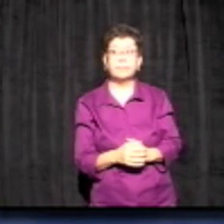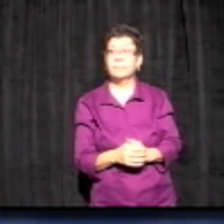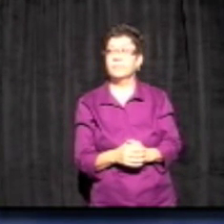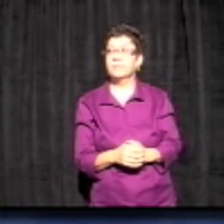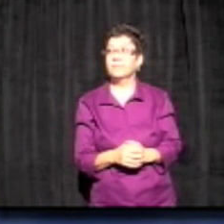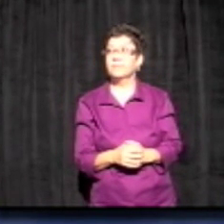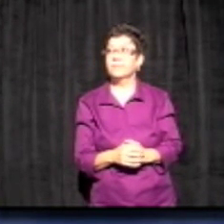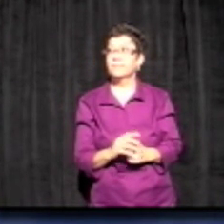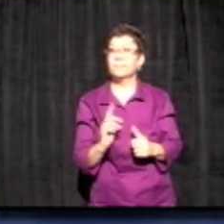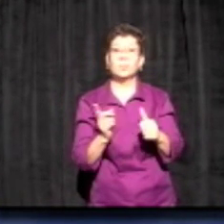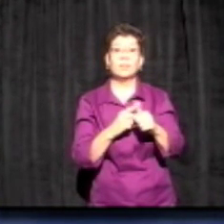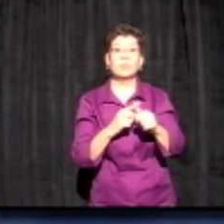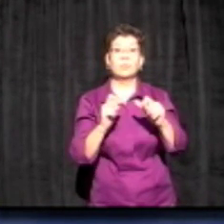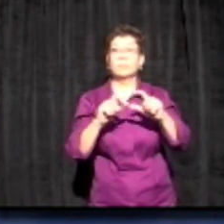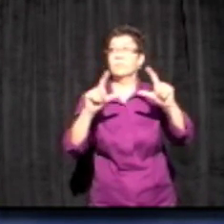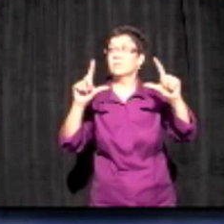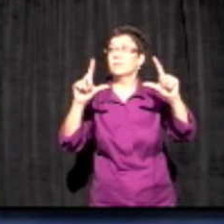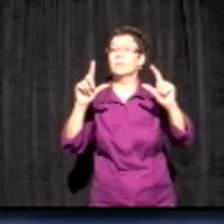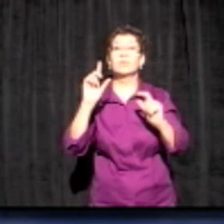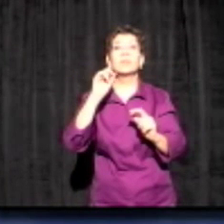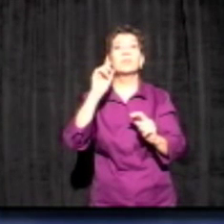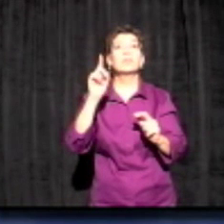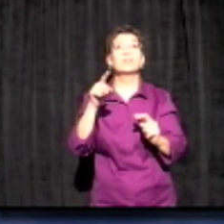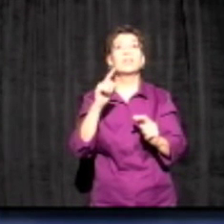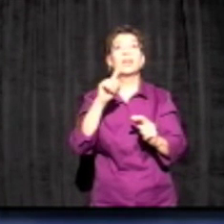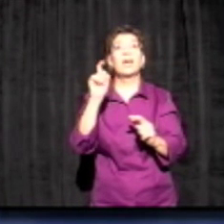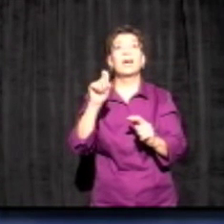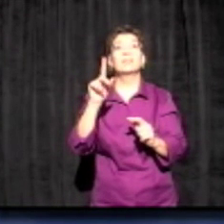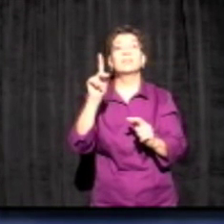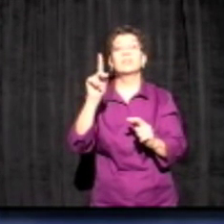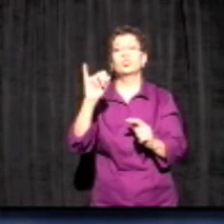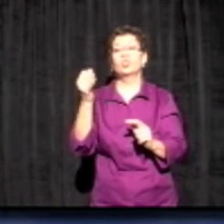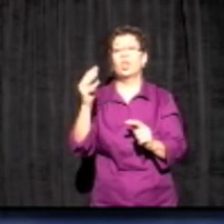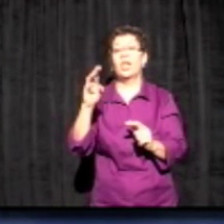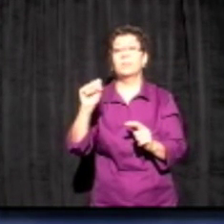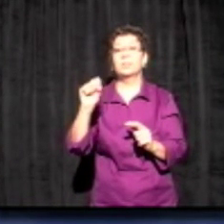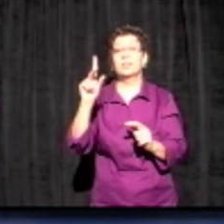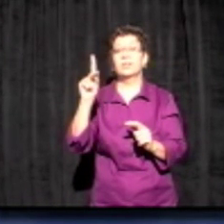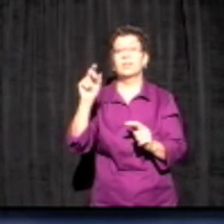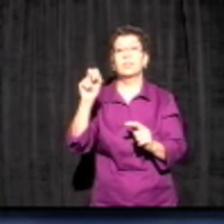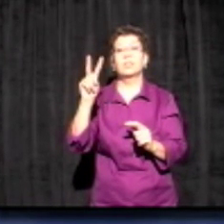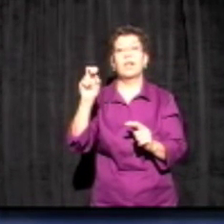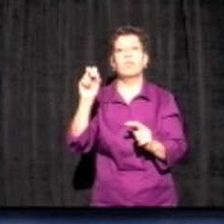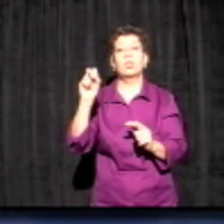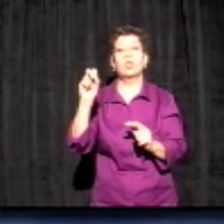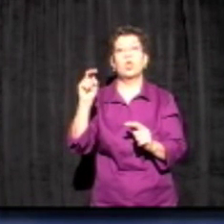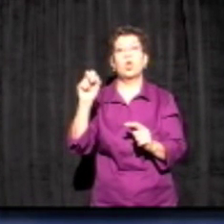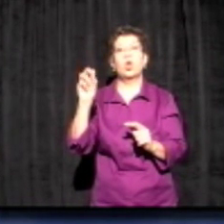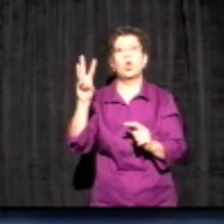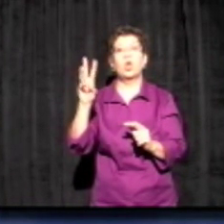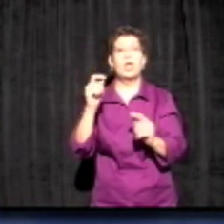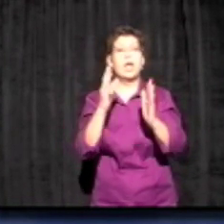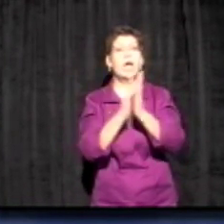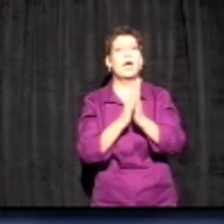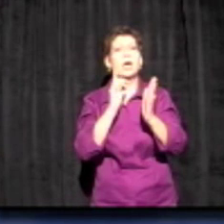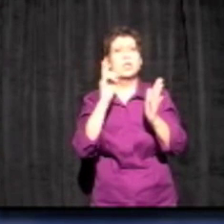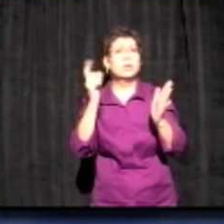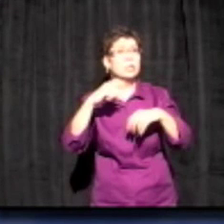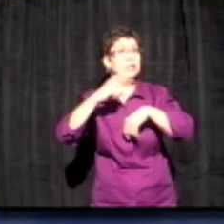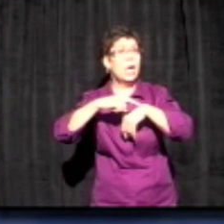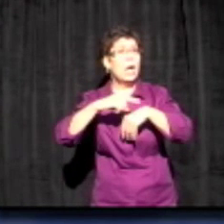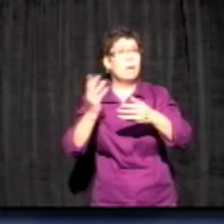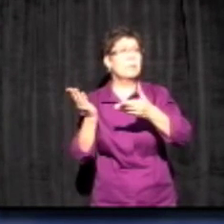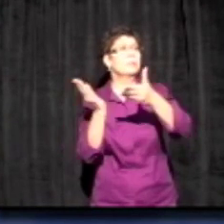And there's the first one. Is there a target date for delivery? James Kavanaugh. Not sure of the organization. We